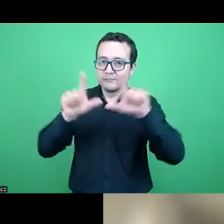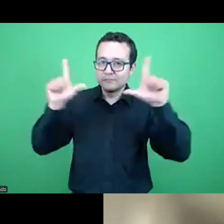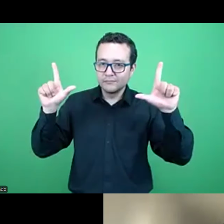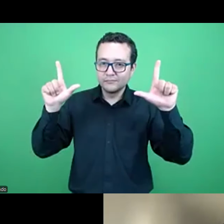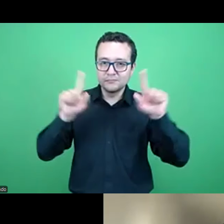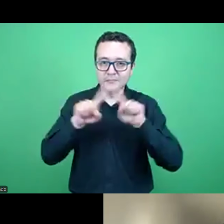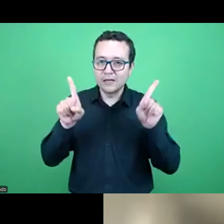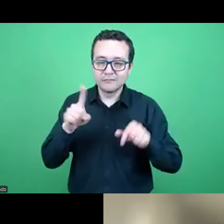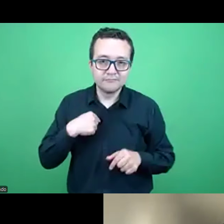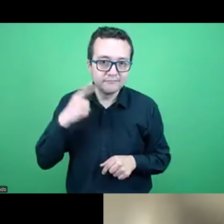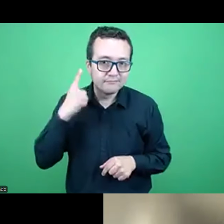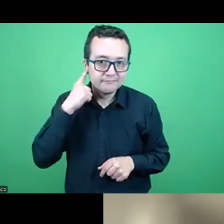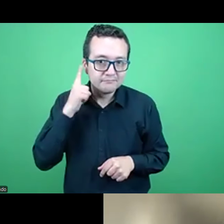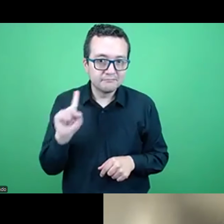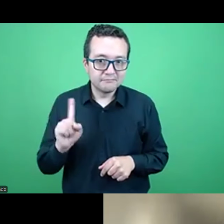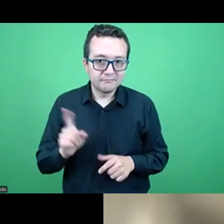ahead.